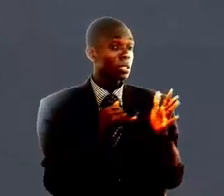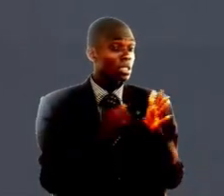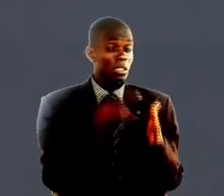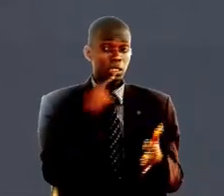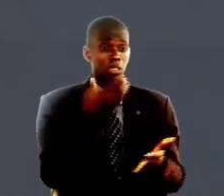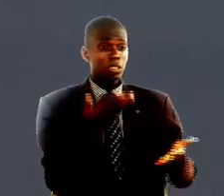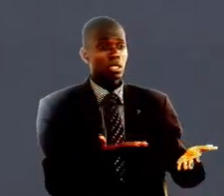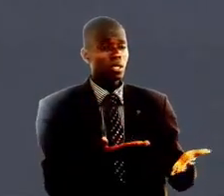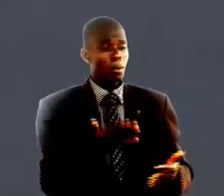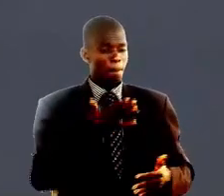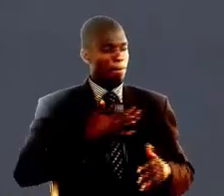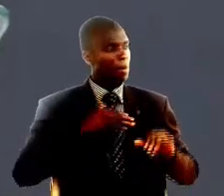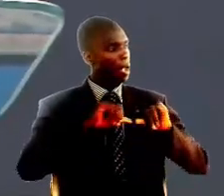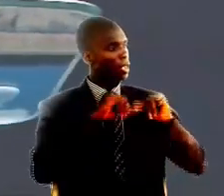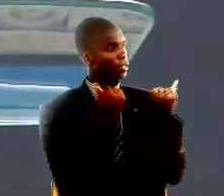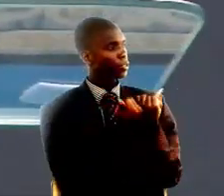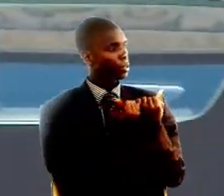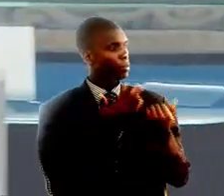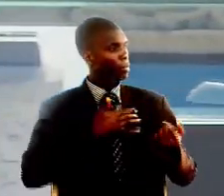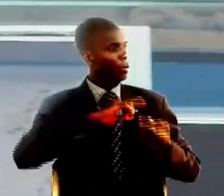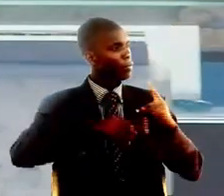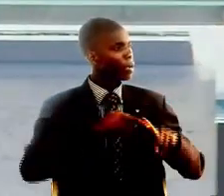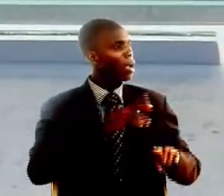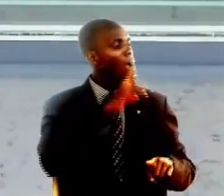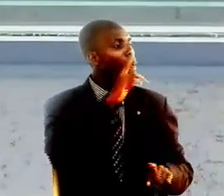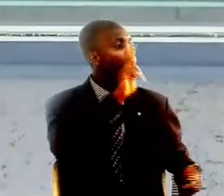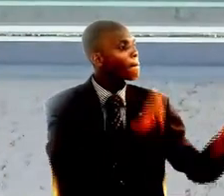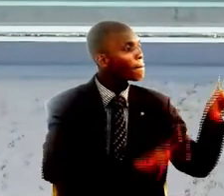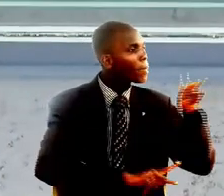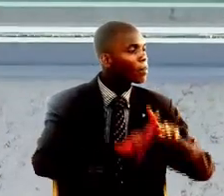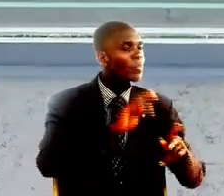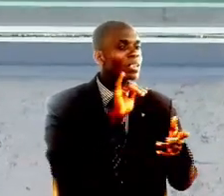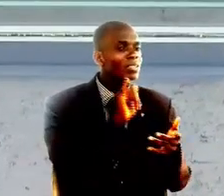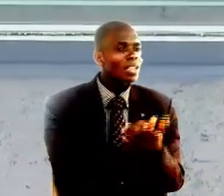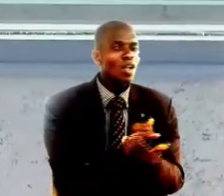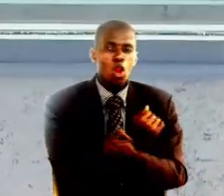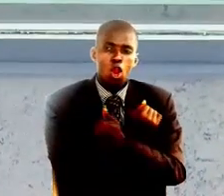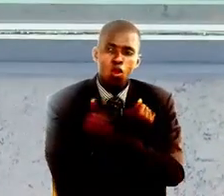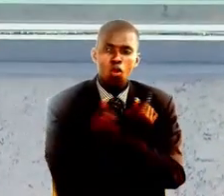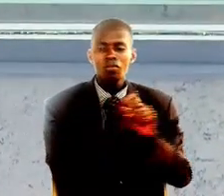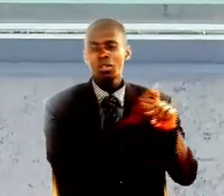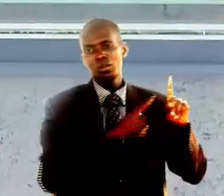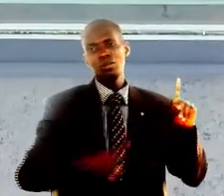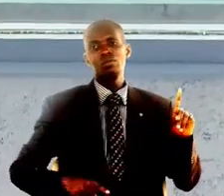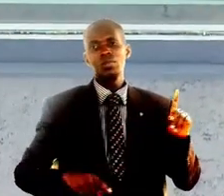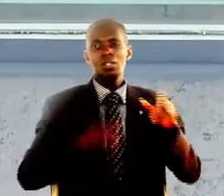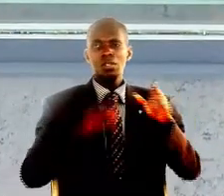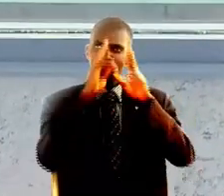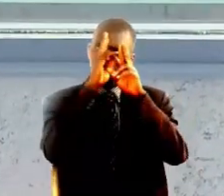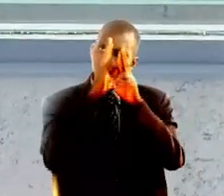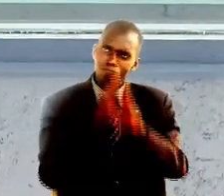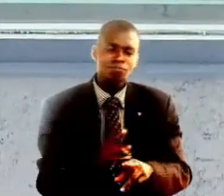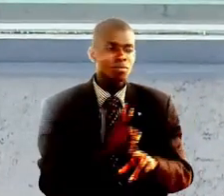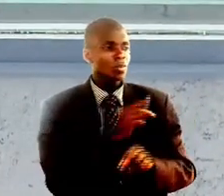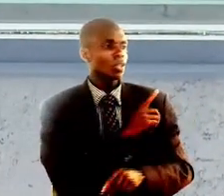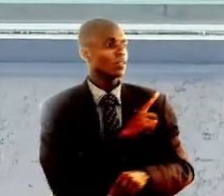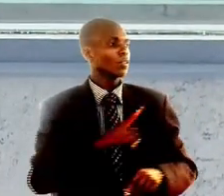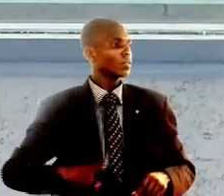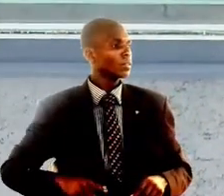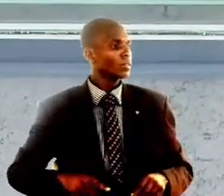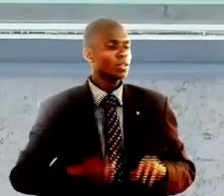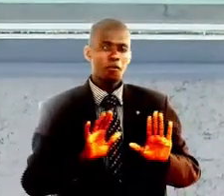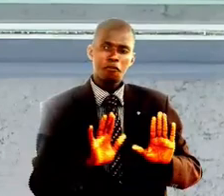my associates are the people that love the Lord, reverence the Lord,